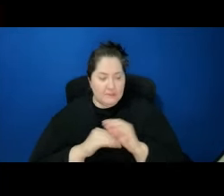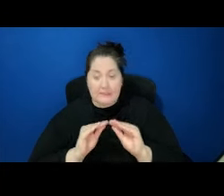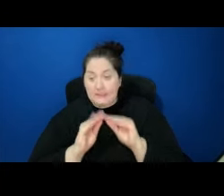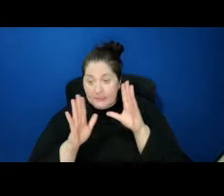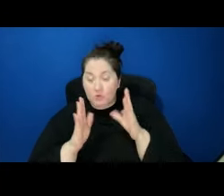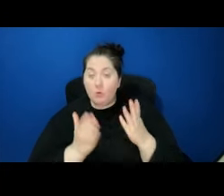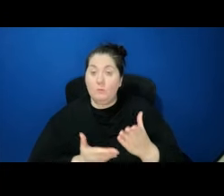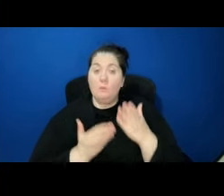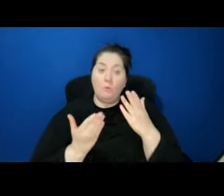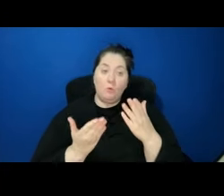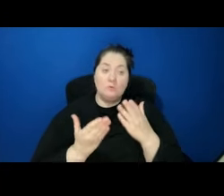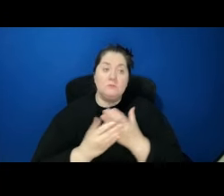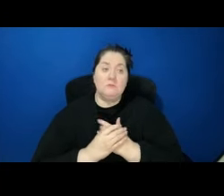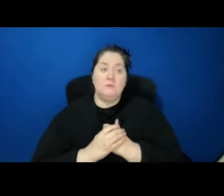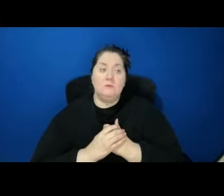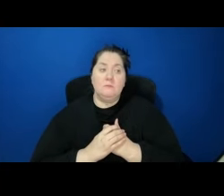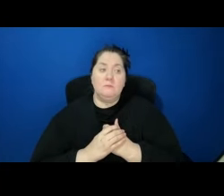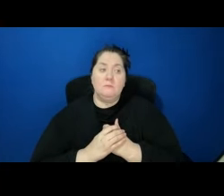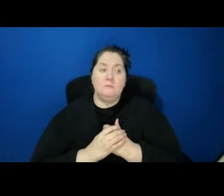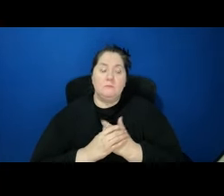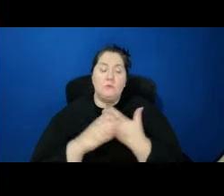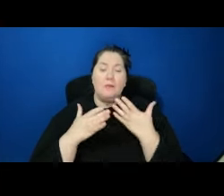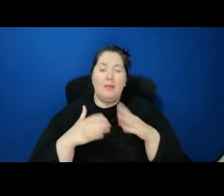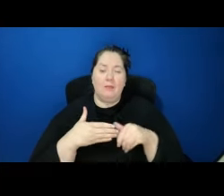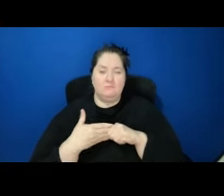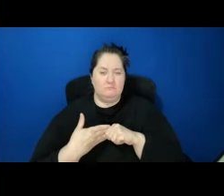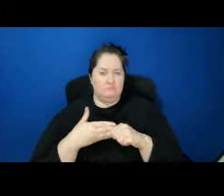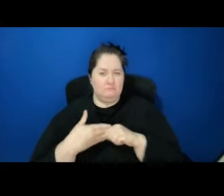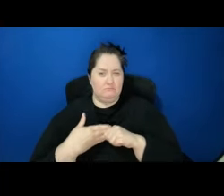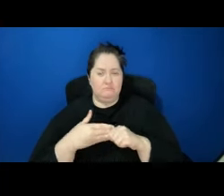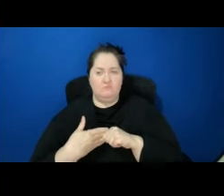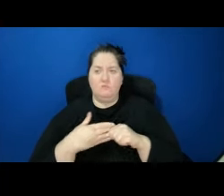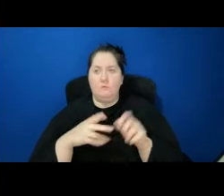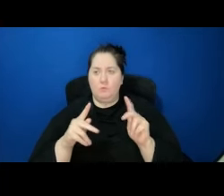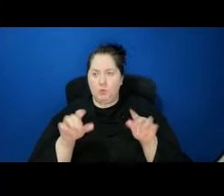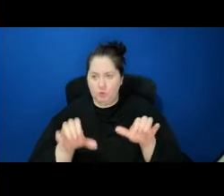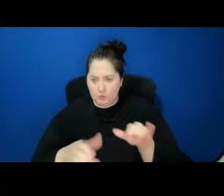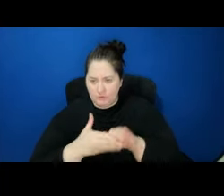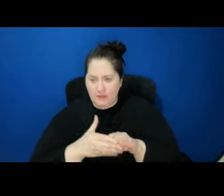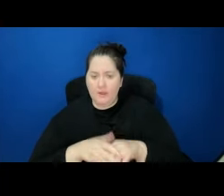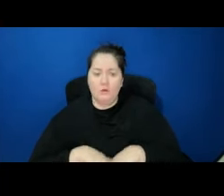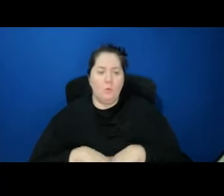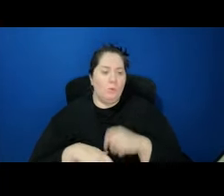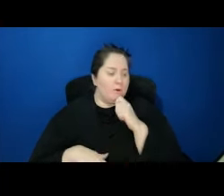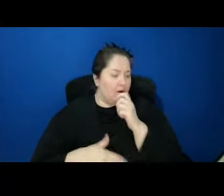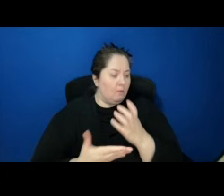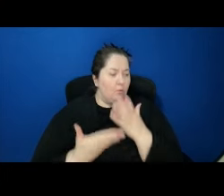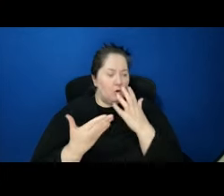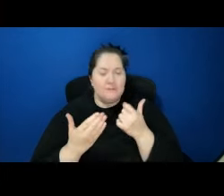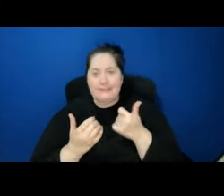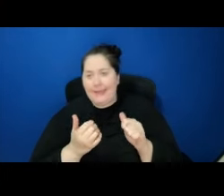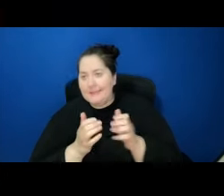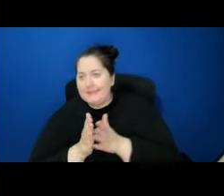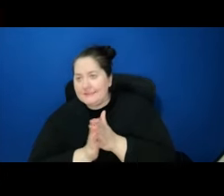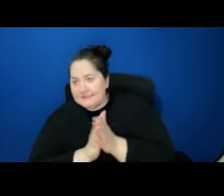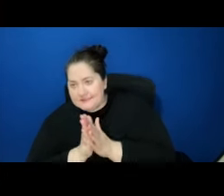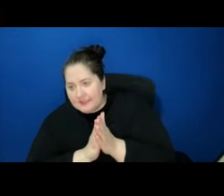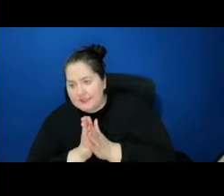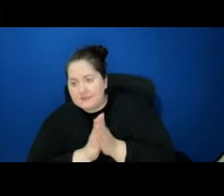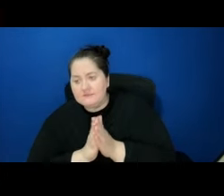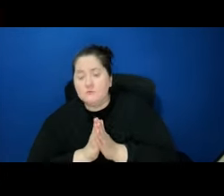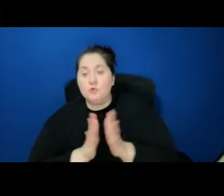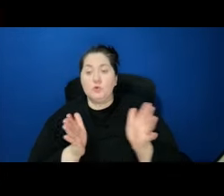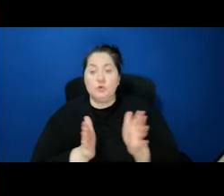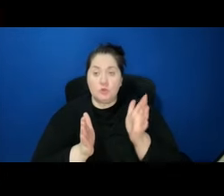our proposal is really to allow the flexibility for people to do that. We are not proposing any incentives to